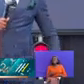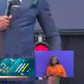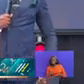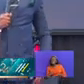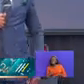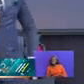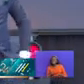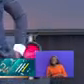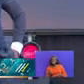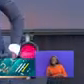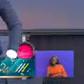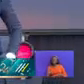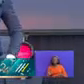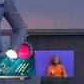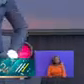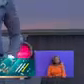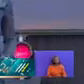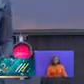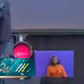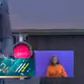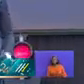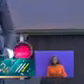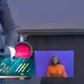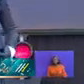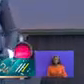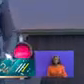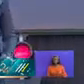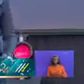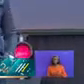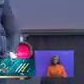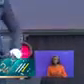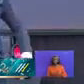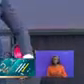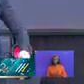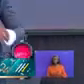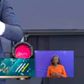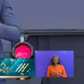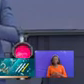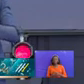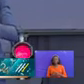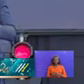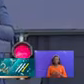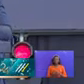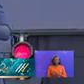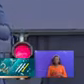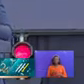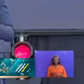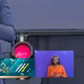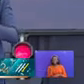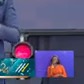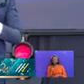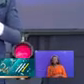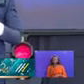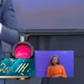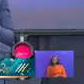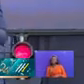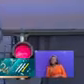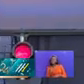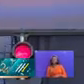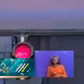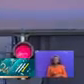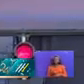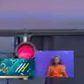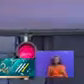asked the man um if I want one that kills someone he told me that one is special we don't have it